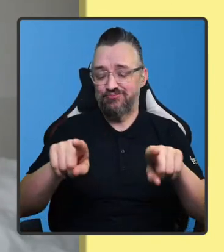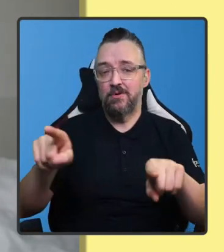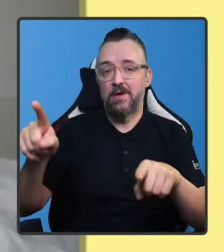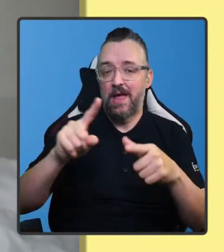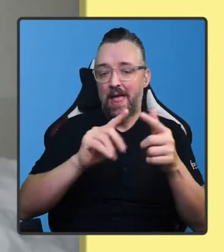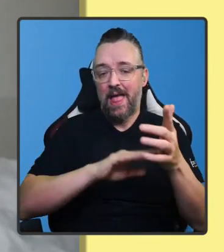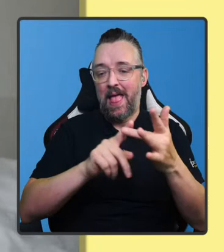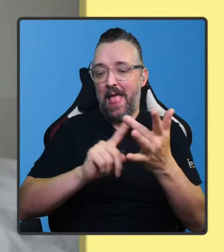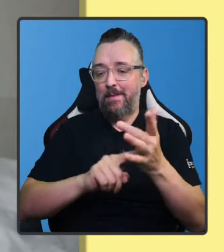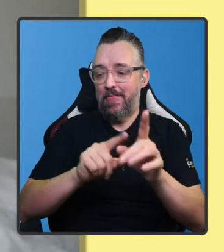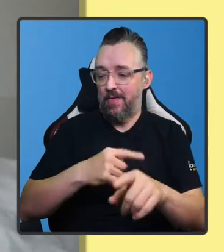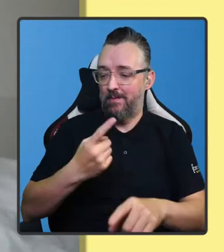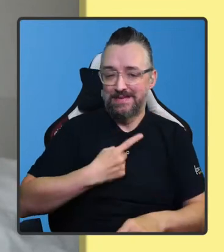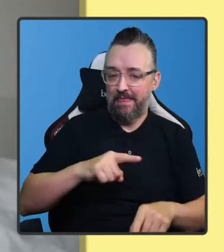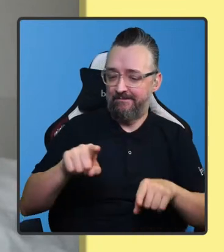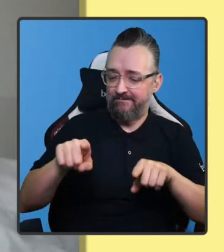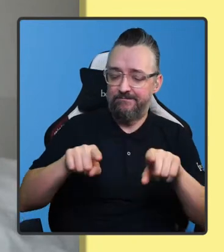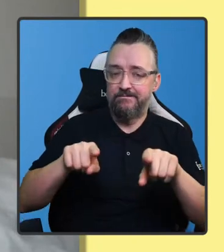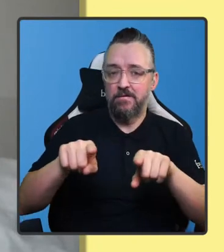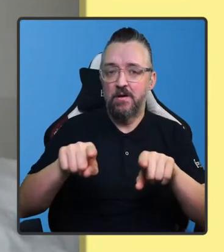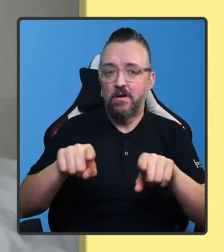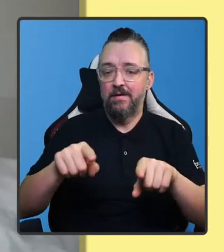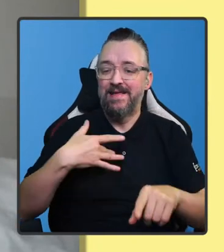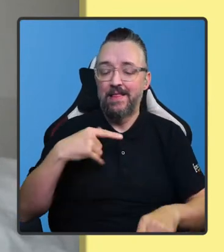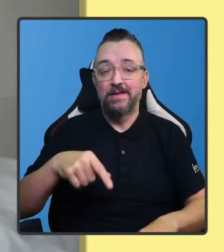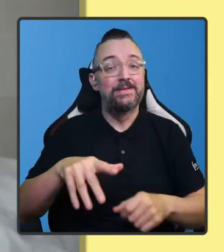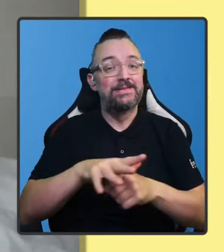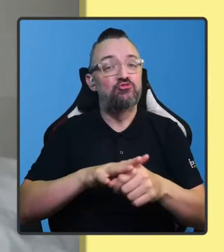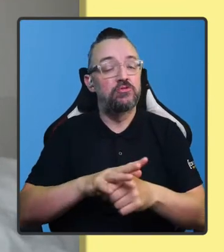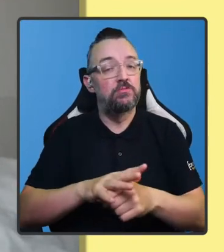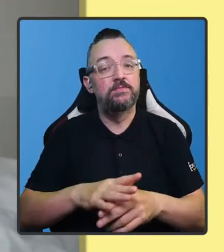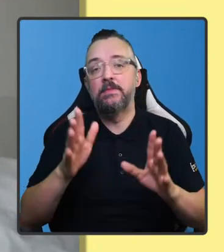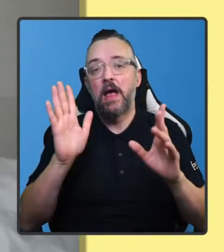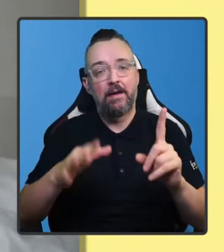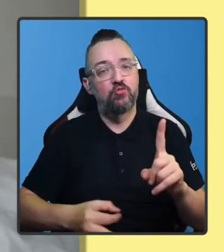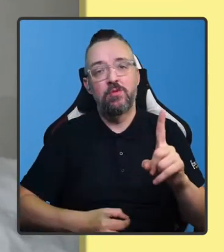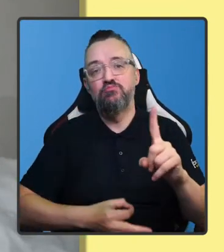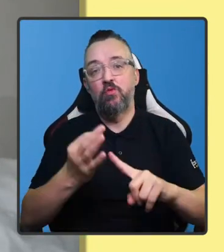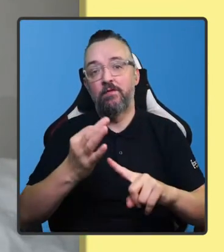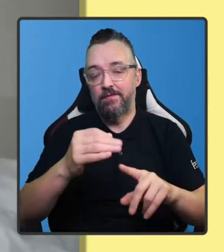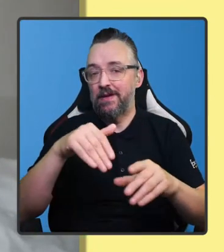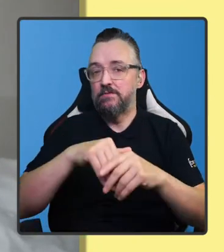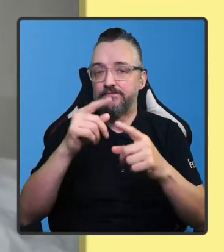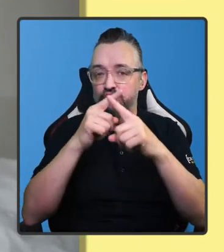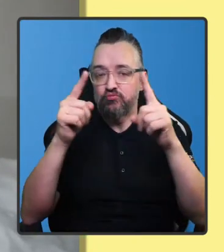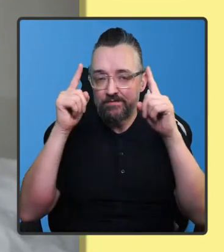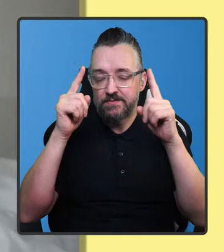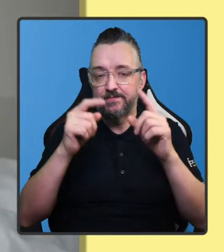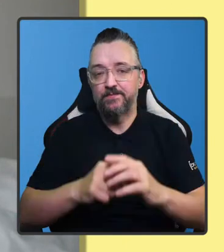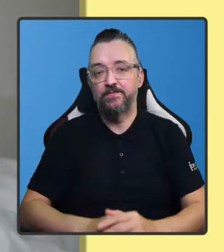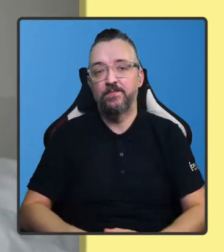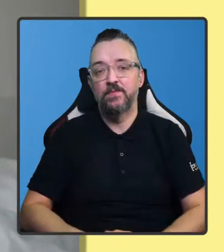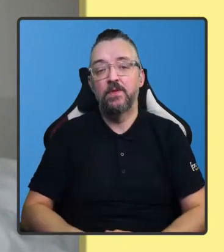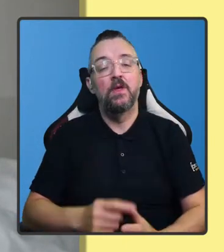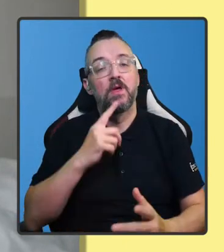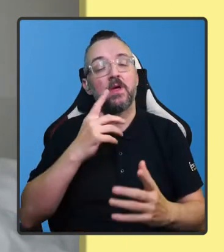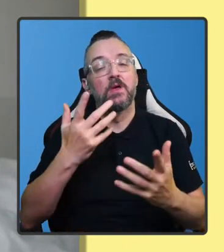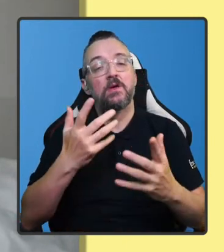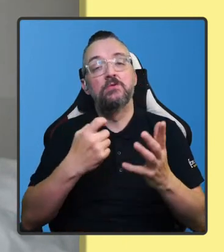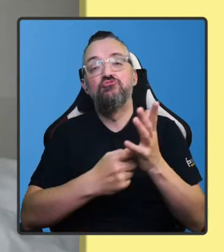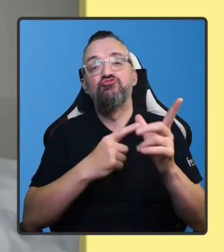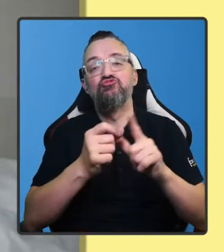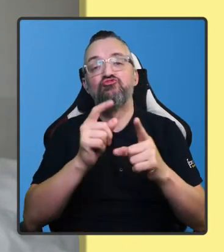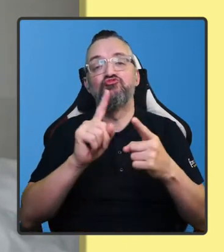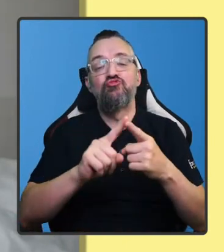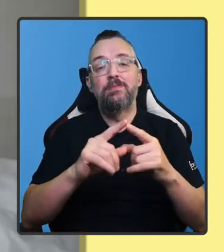that action must be taken to improve the situation for young women in higher education. Rape Crisis Scotland shared the